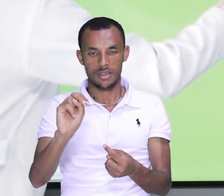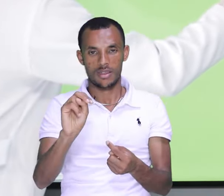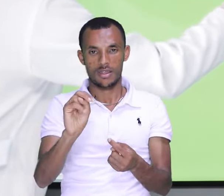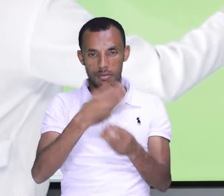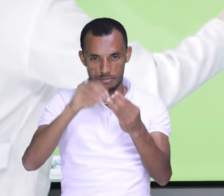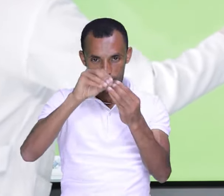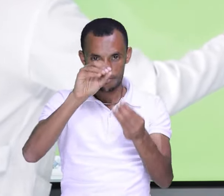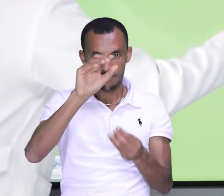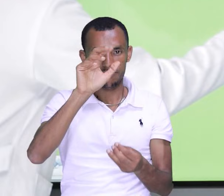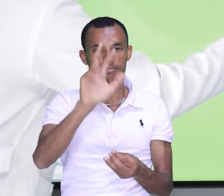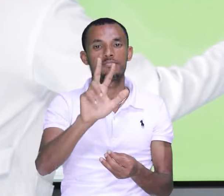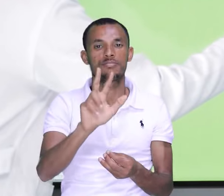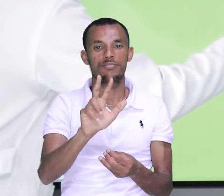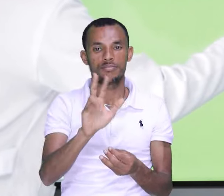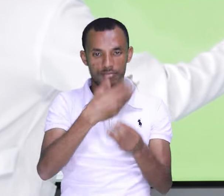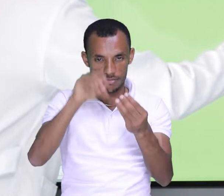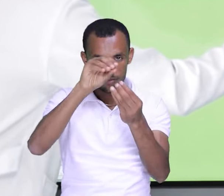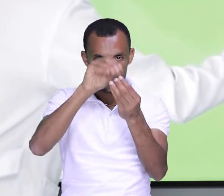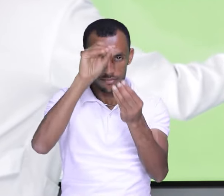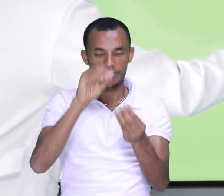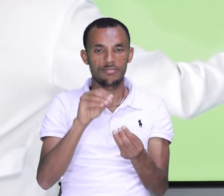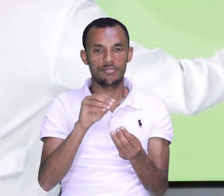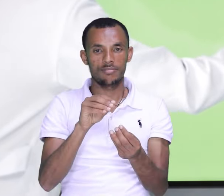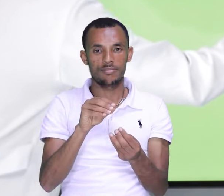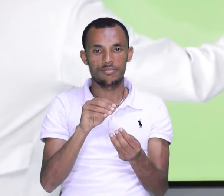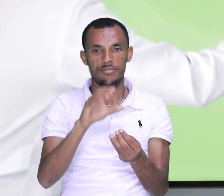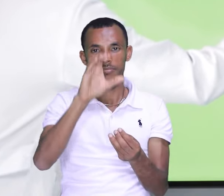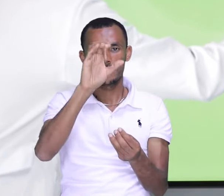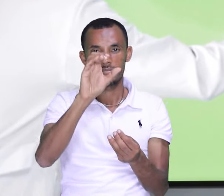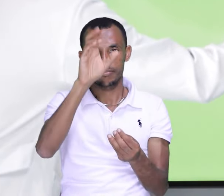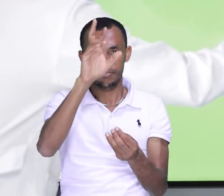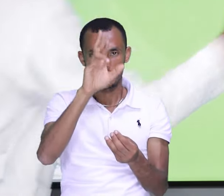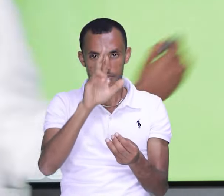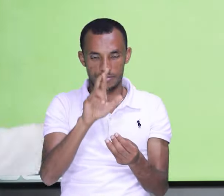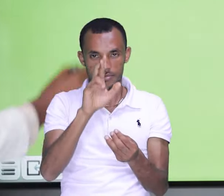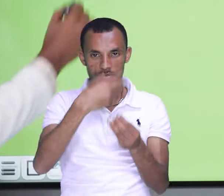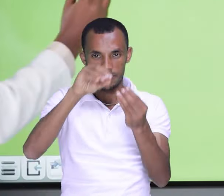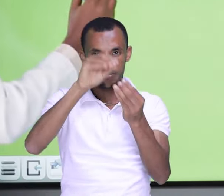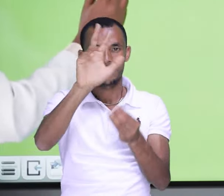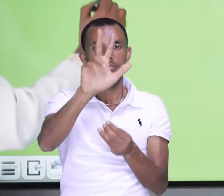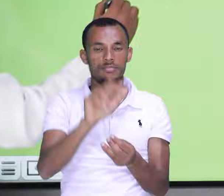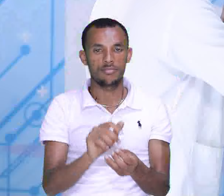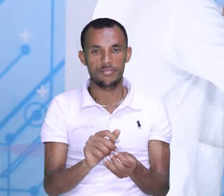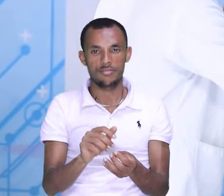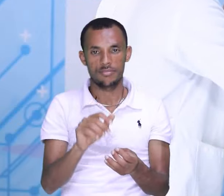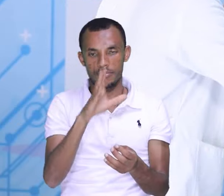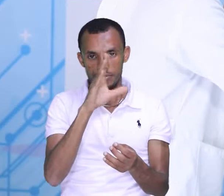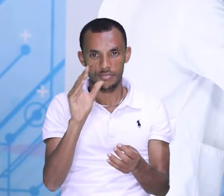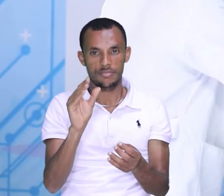plus 3 plus chromium plus 3